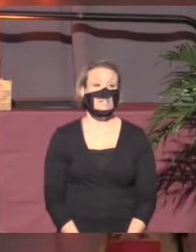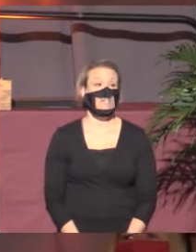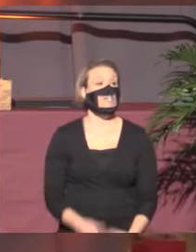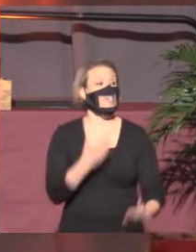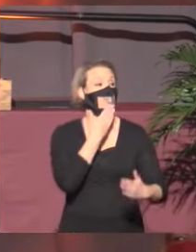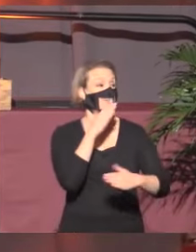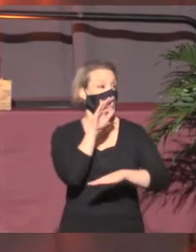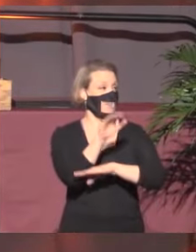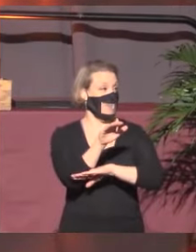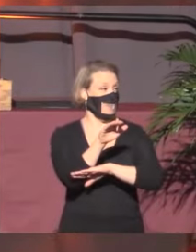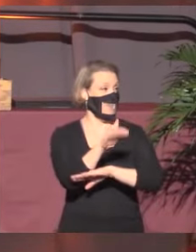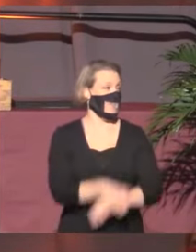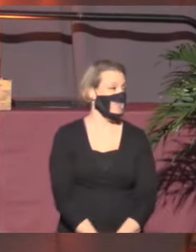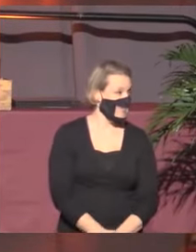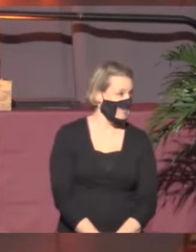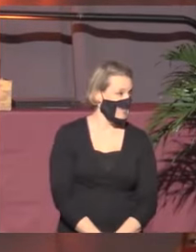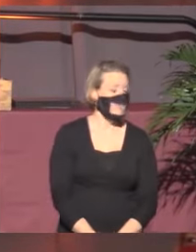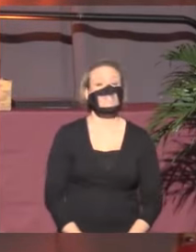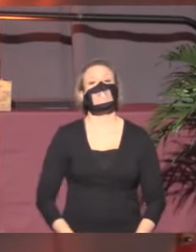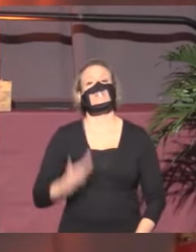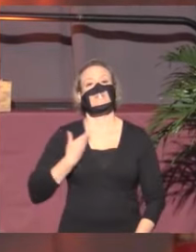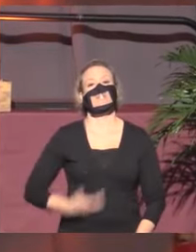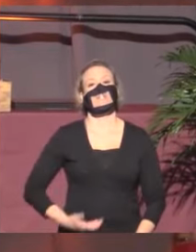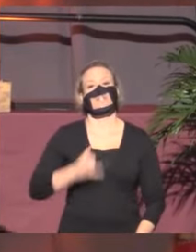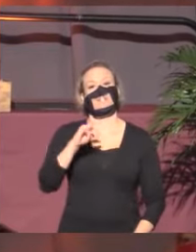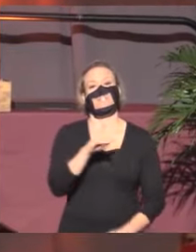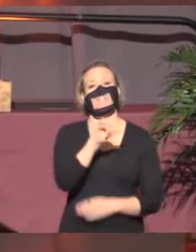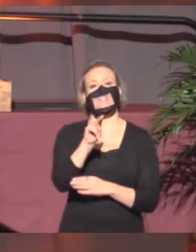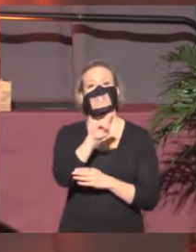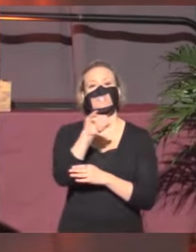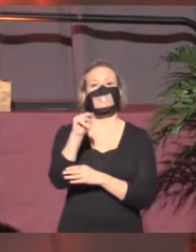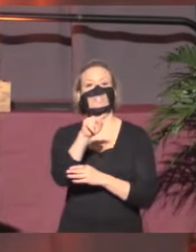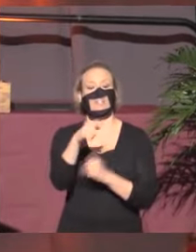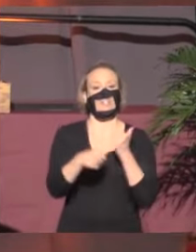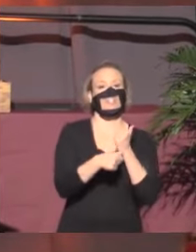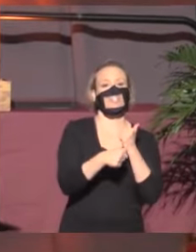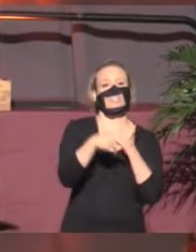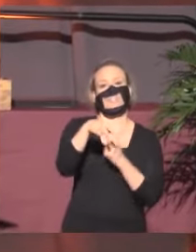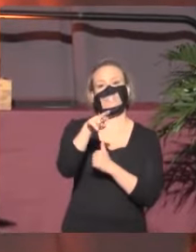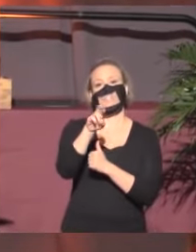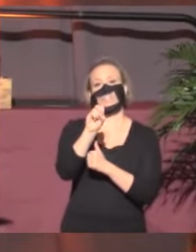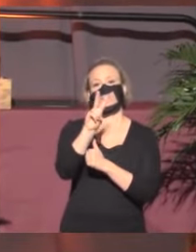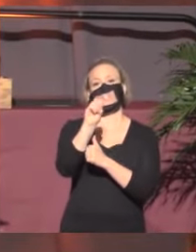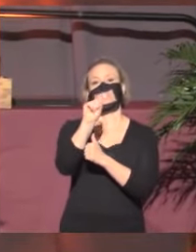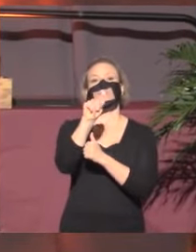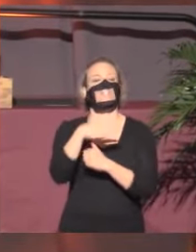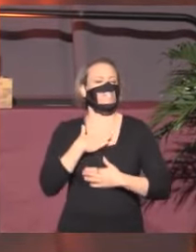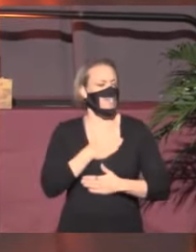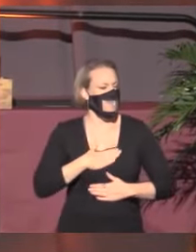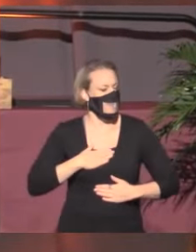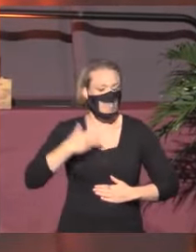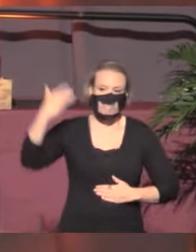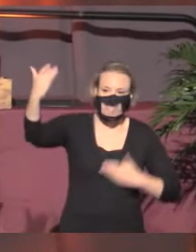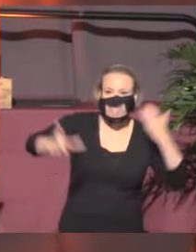Good evening. I am Associate Provost Jill Bryant, and it is my pleasure to welcome you to the 2020